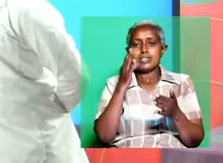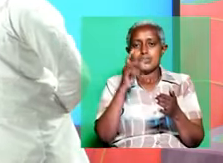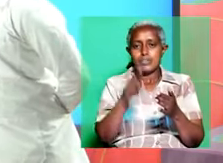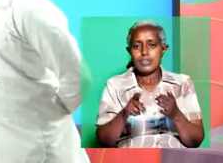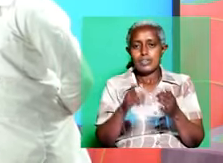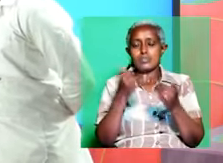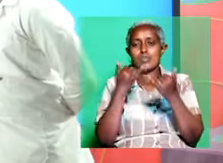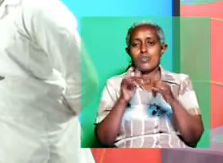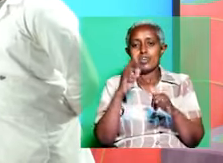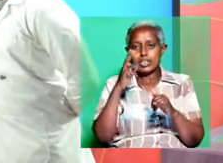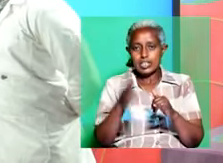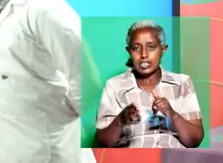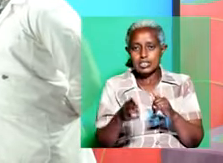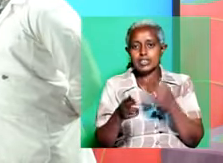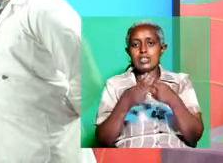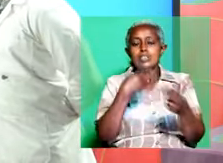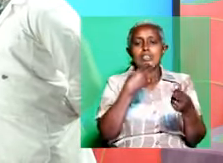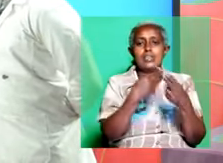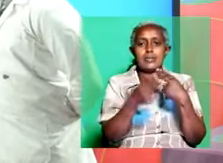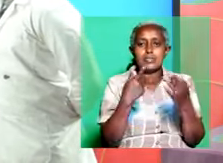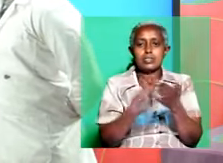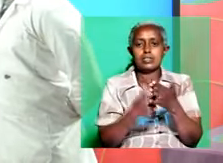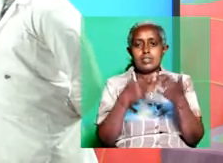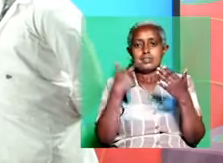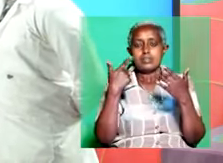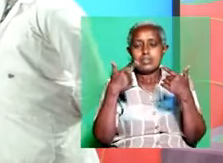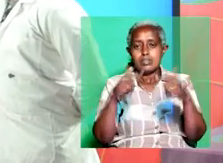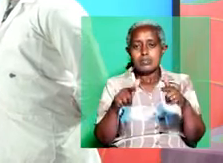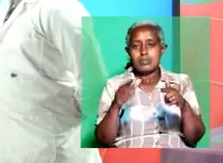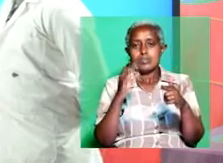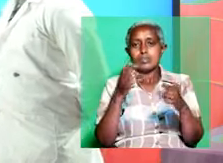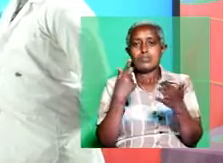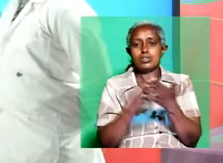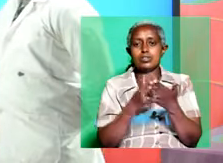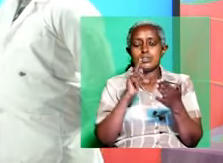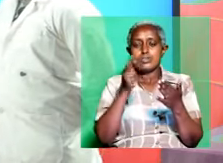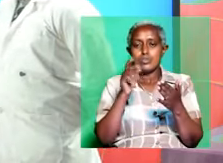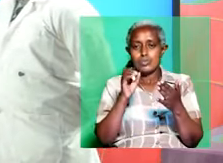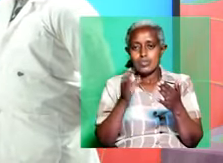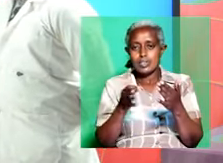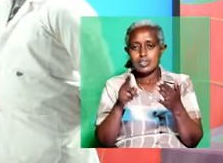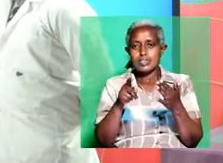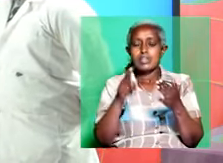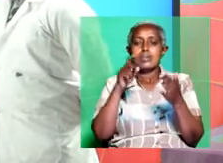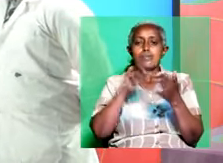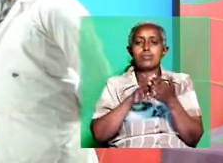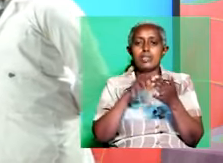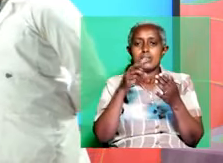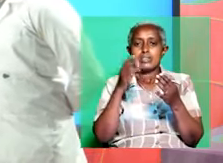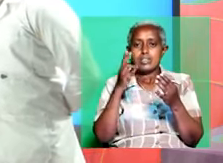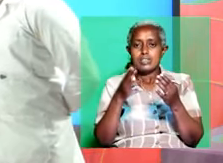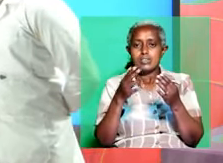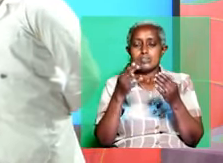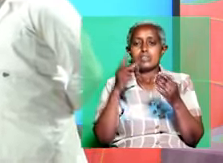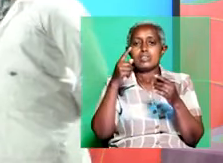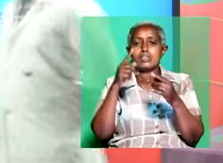over h times this part, the limit of g of x plus h, where h goes to